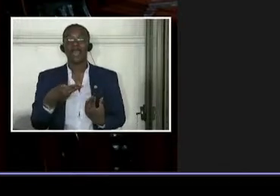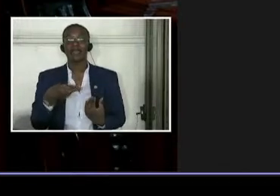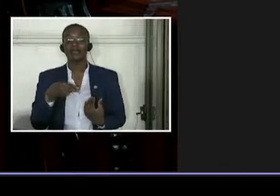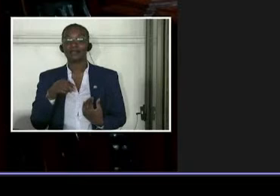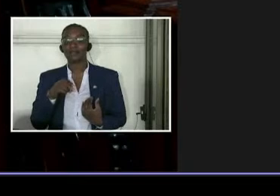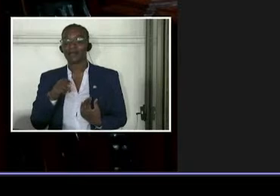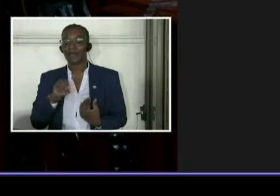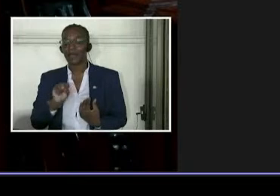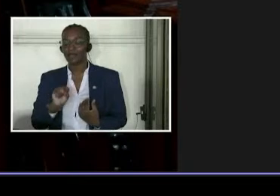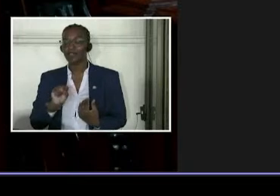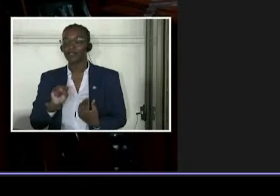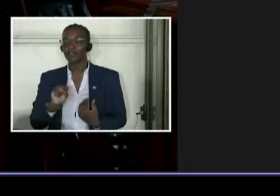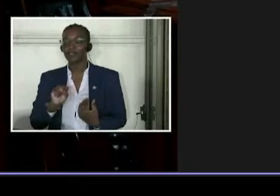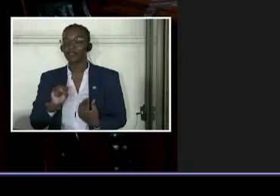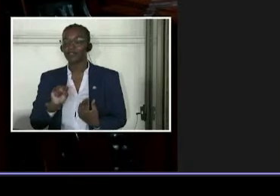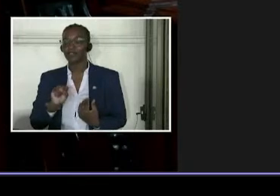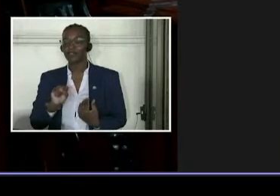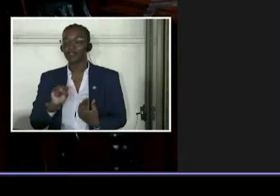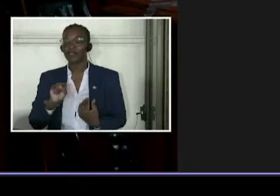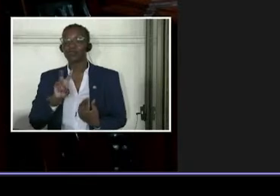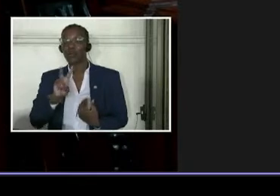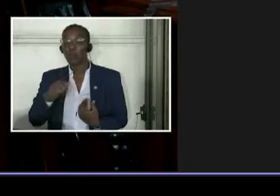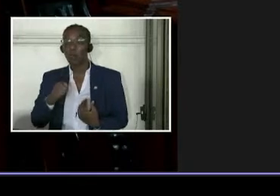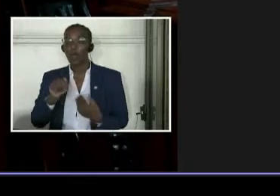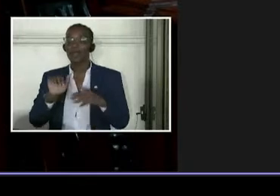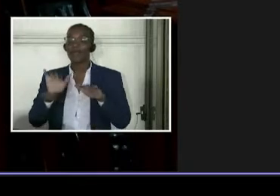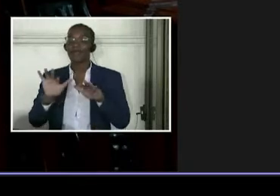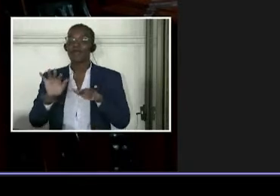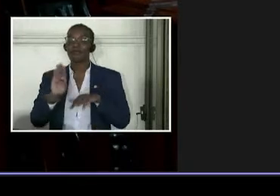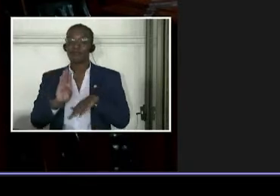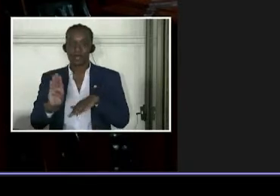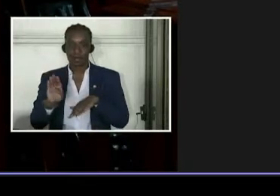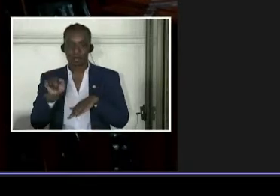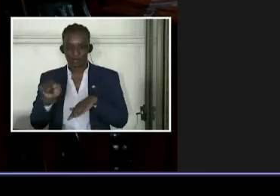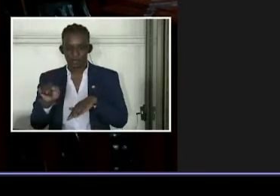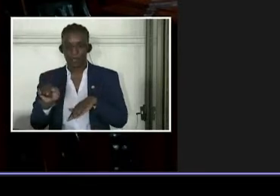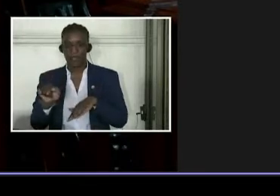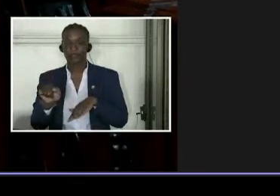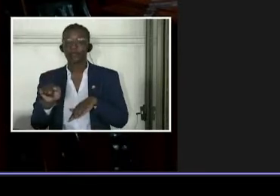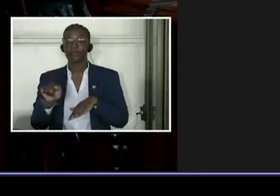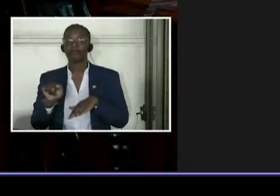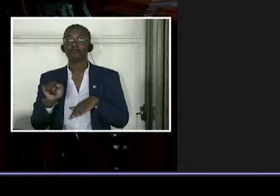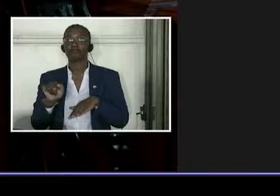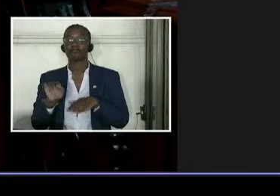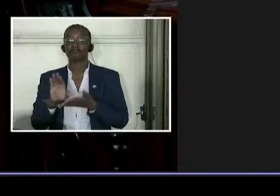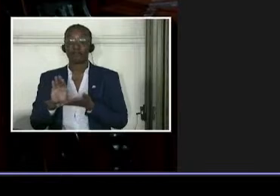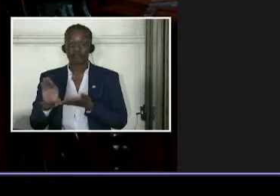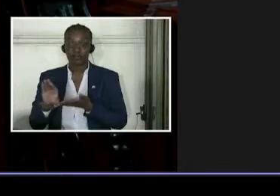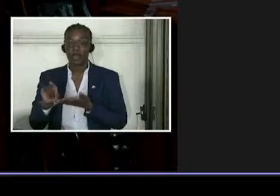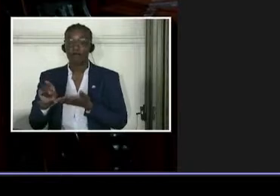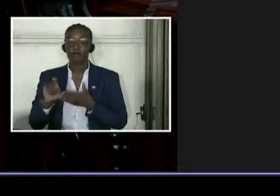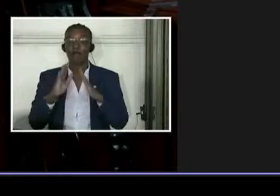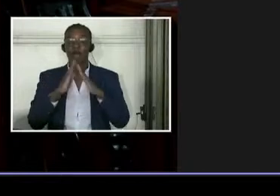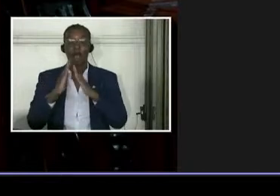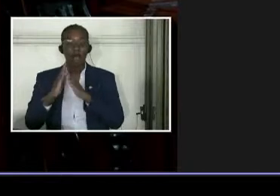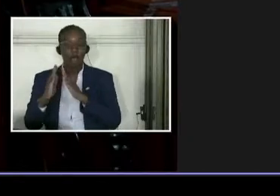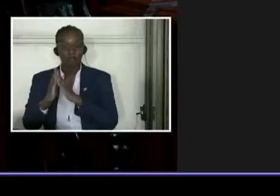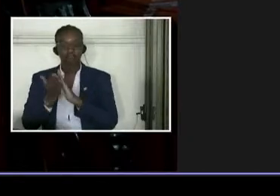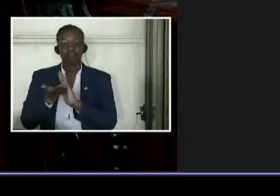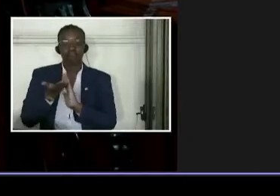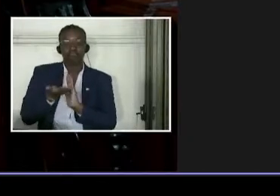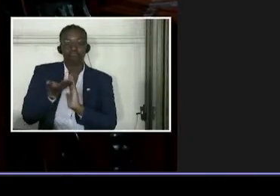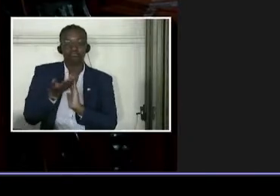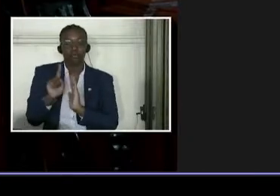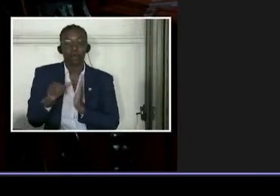HSDG is 2.9 billion rands, and the allocation towards the Informal Settlements Upgrading